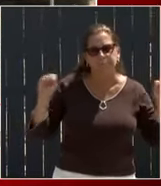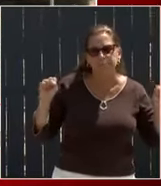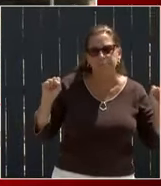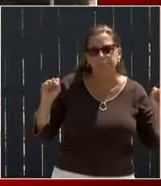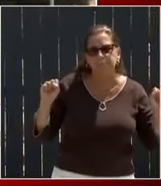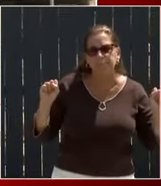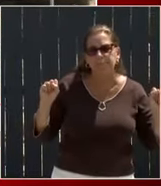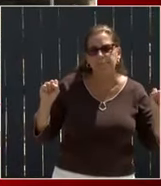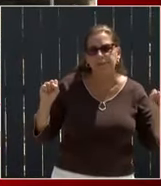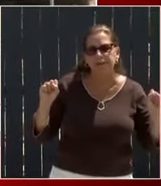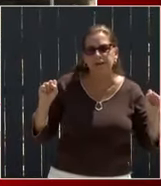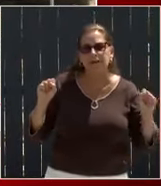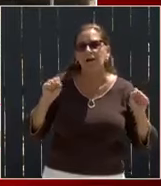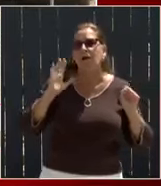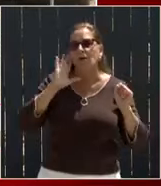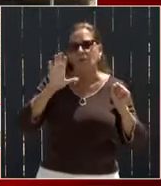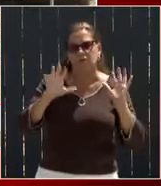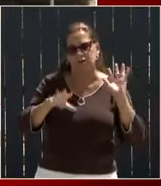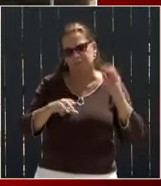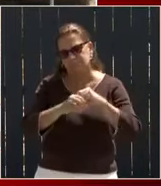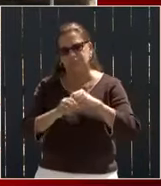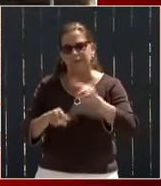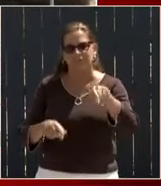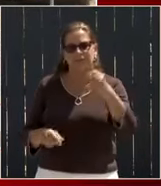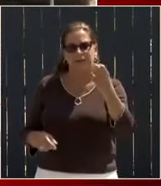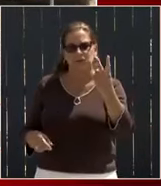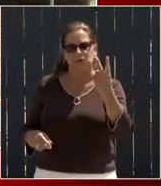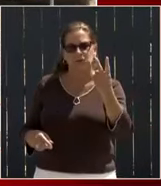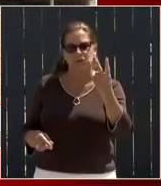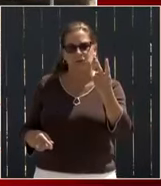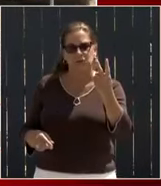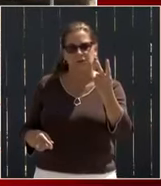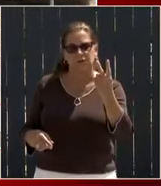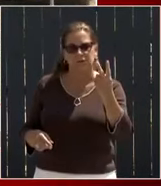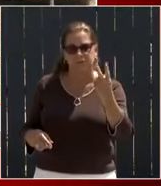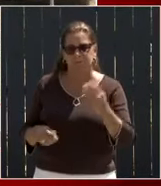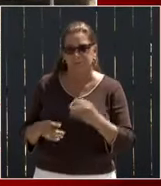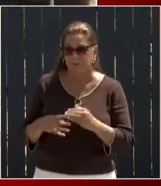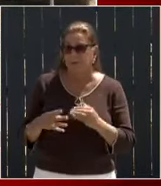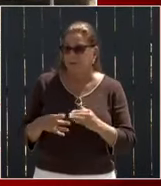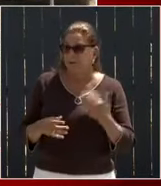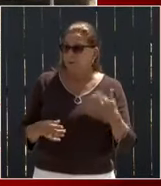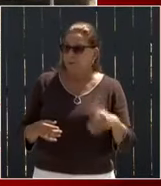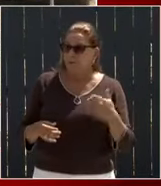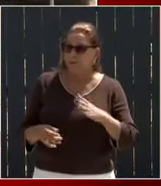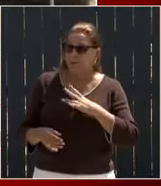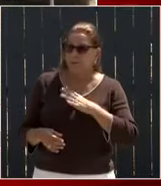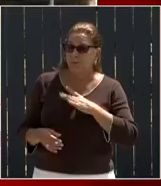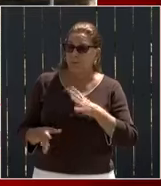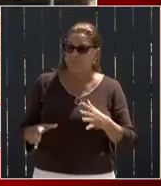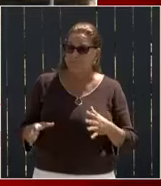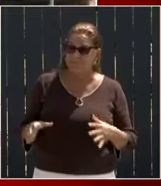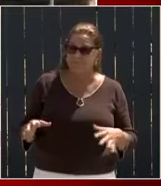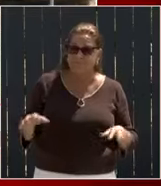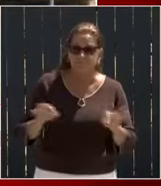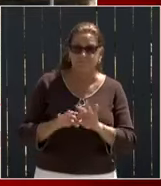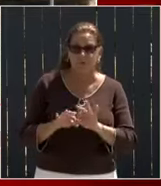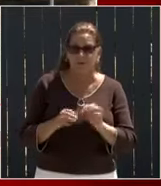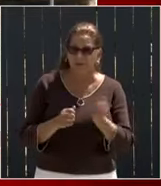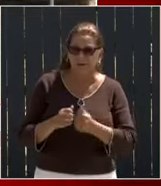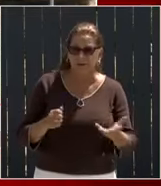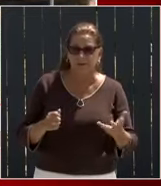for 30 years. This next phase of development is monumental. Lidl, the first full-service